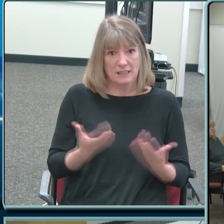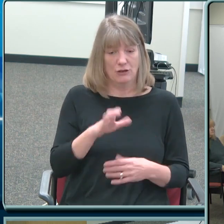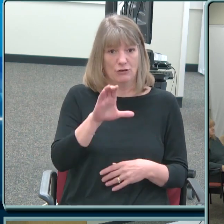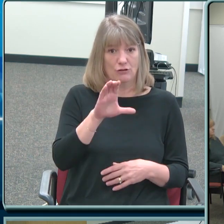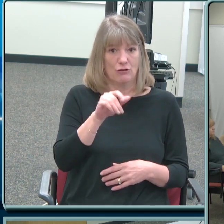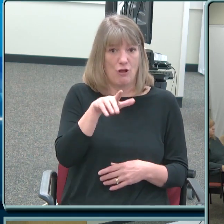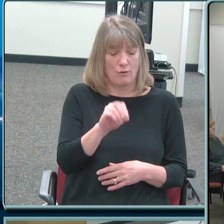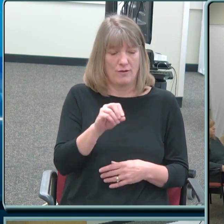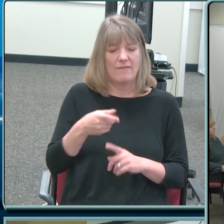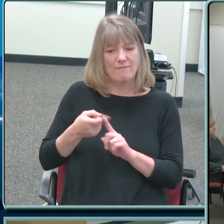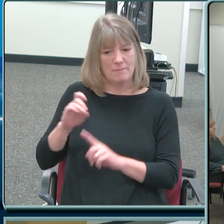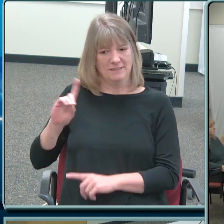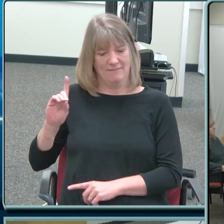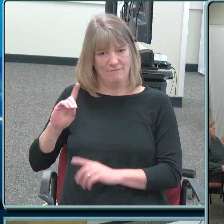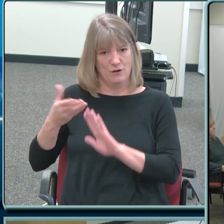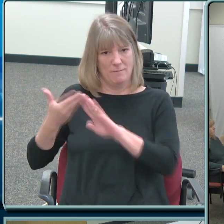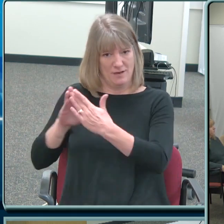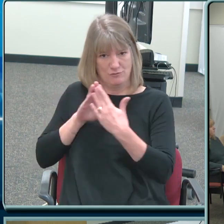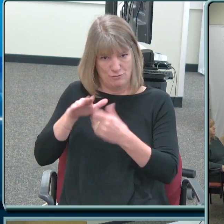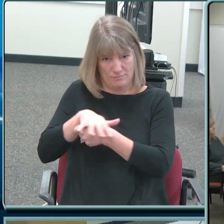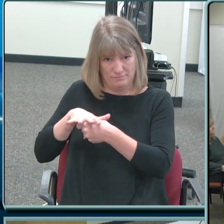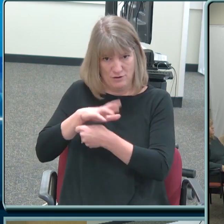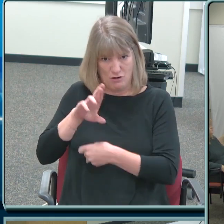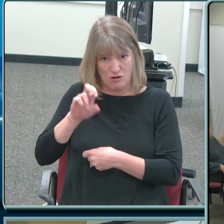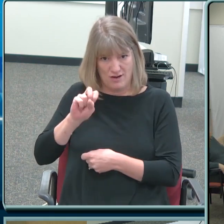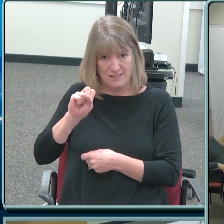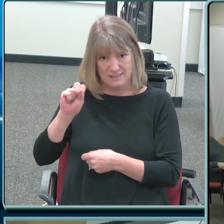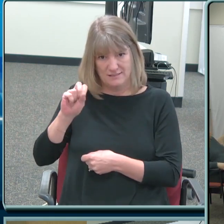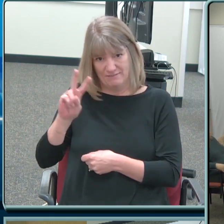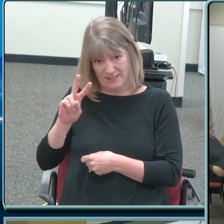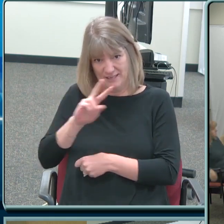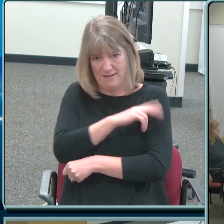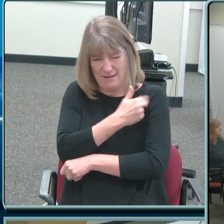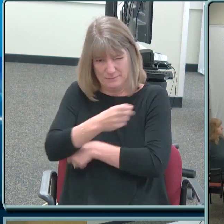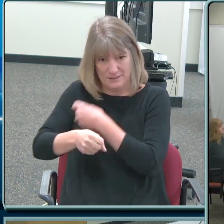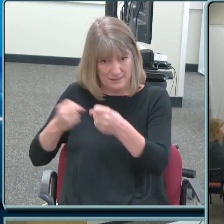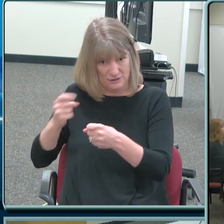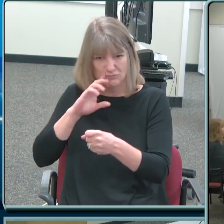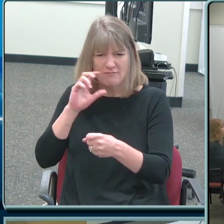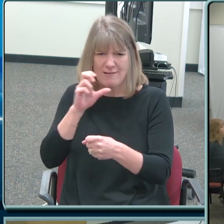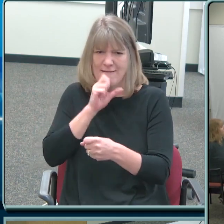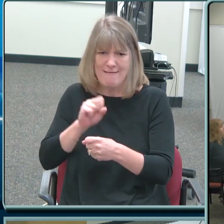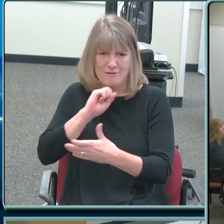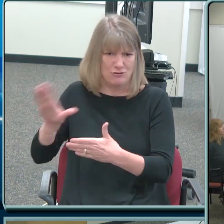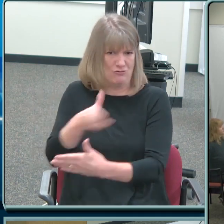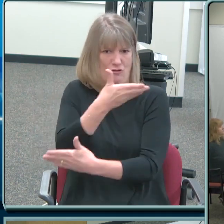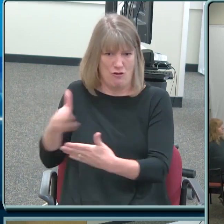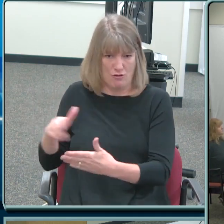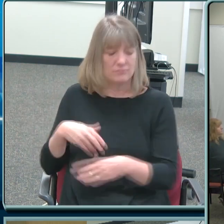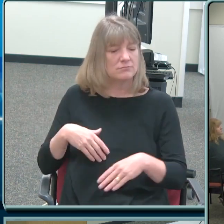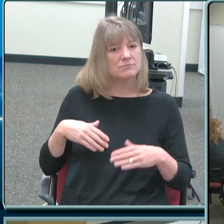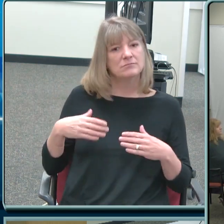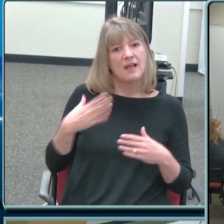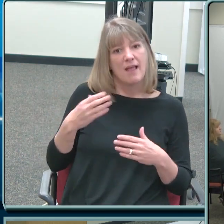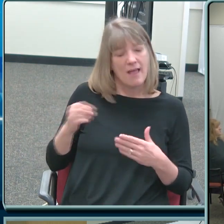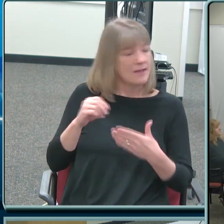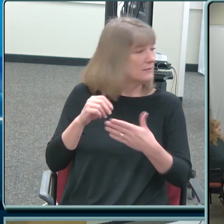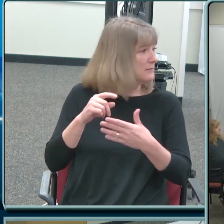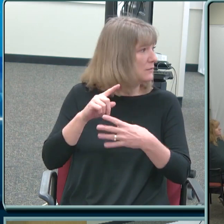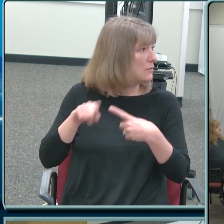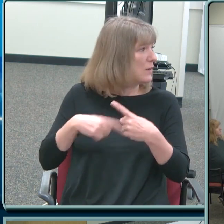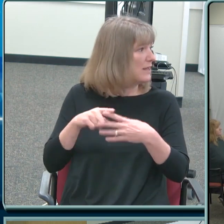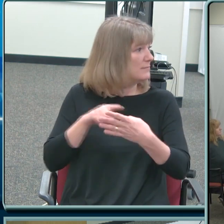this is data from the Denver metro area where we track RSV hospitalizations of all ages. On the bottom are the calendar weeks. It